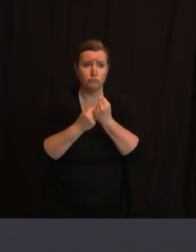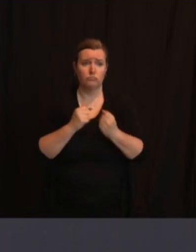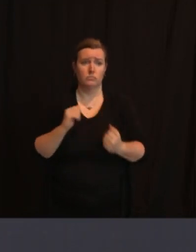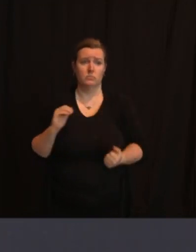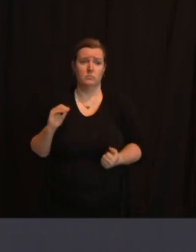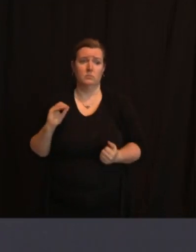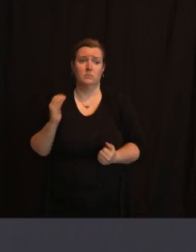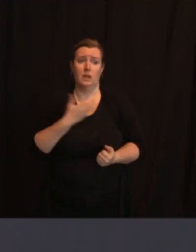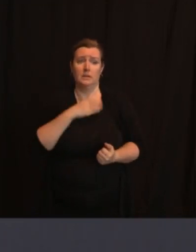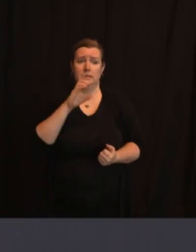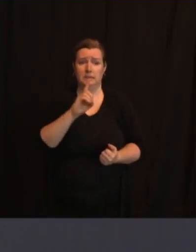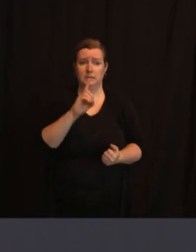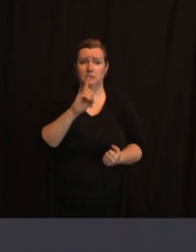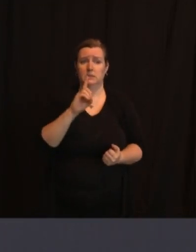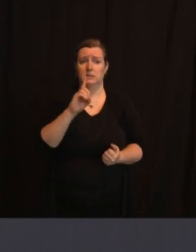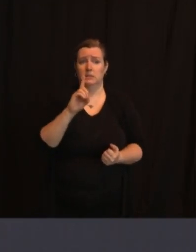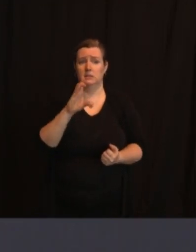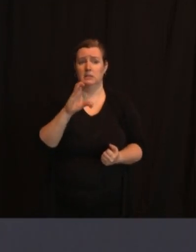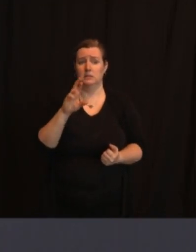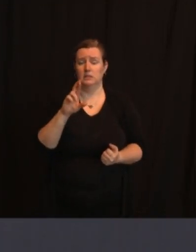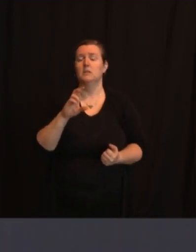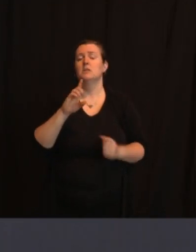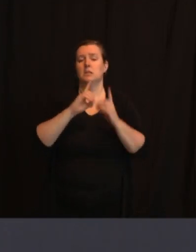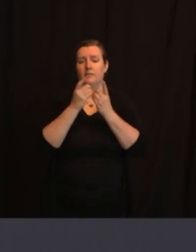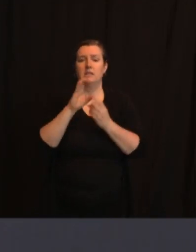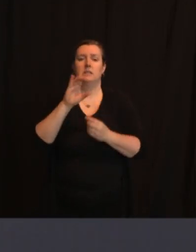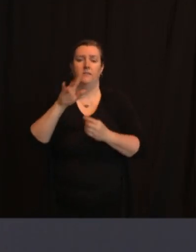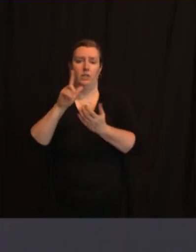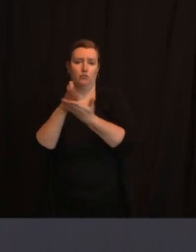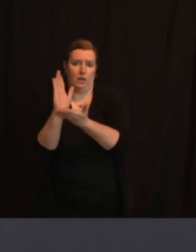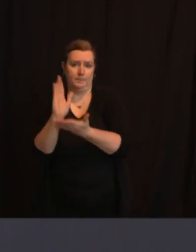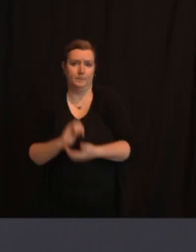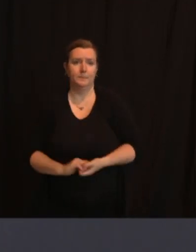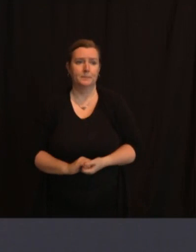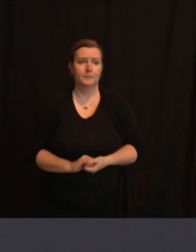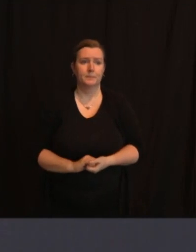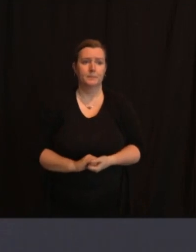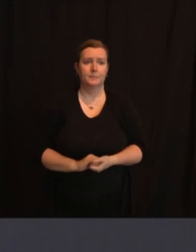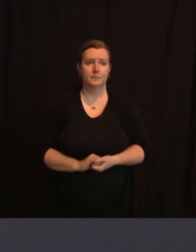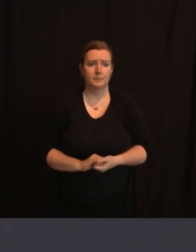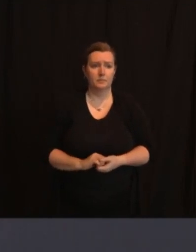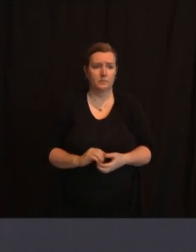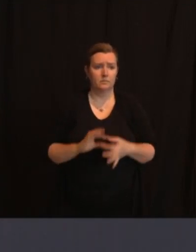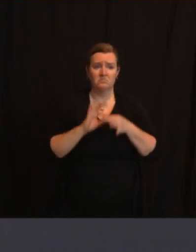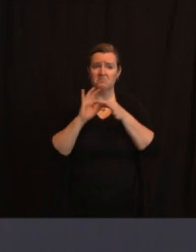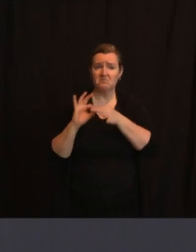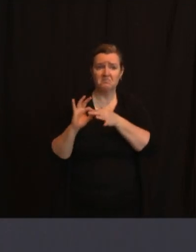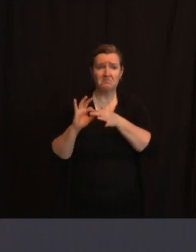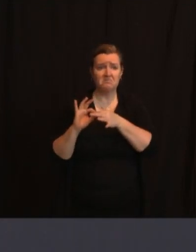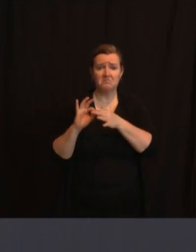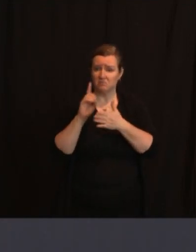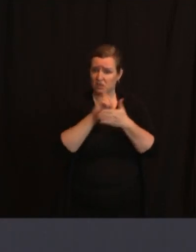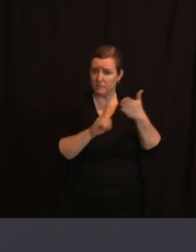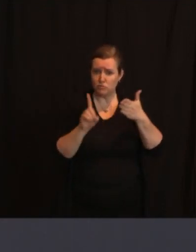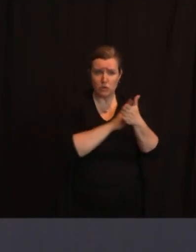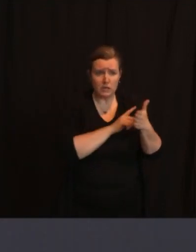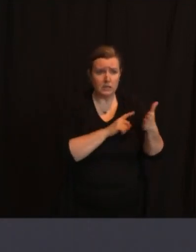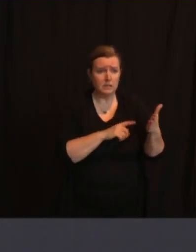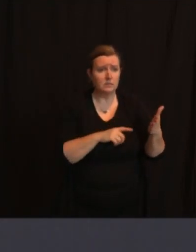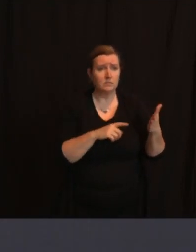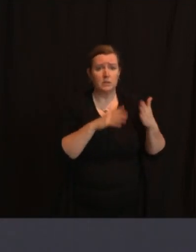proactive organization that's issued guidance on issues related to discrimination in housing and other areas of